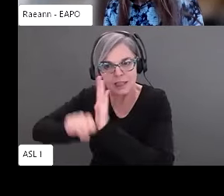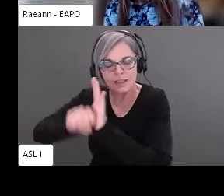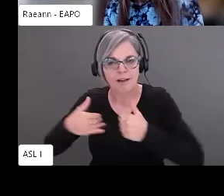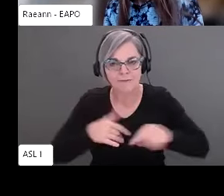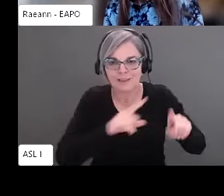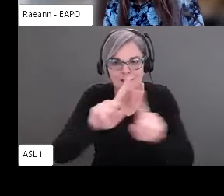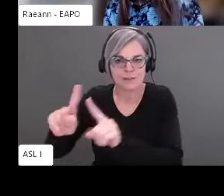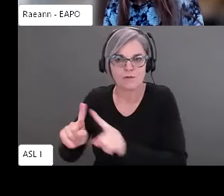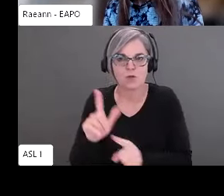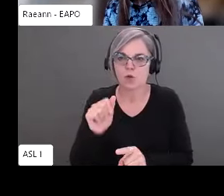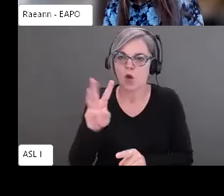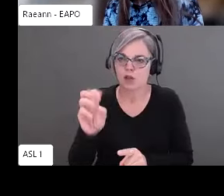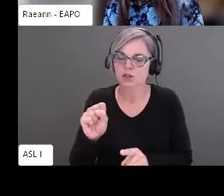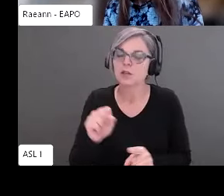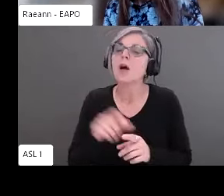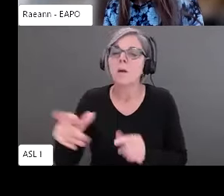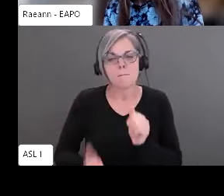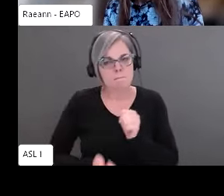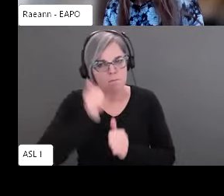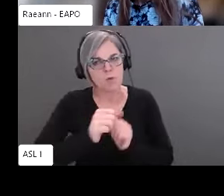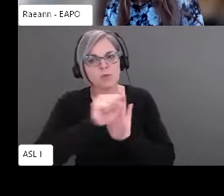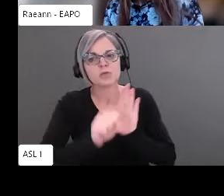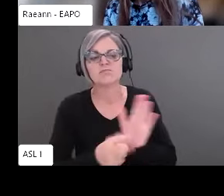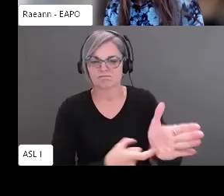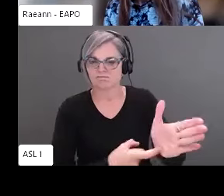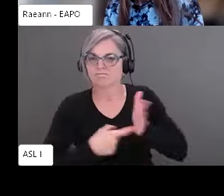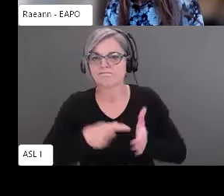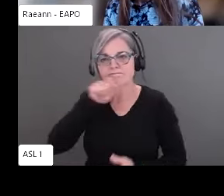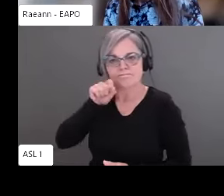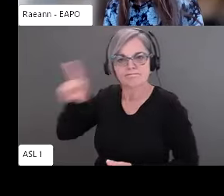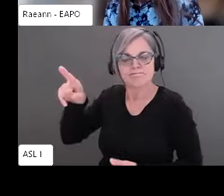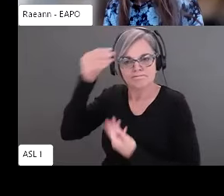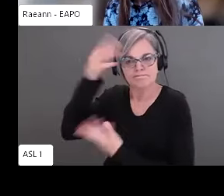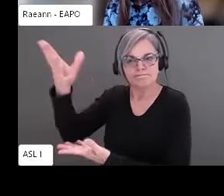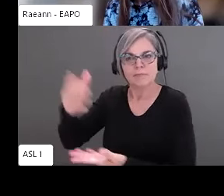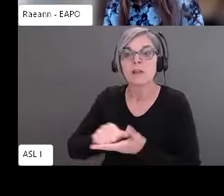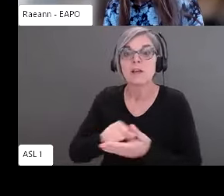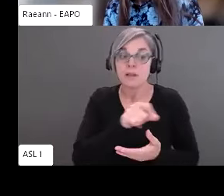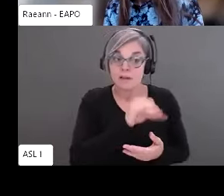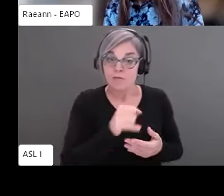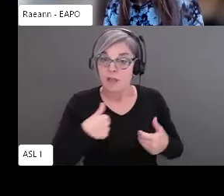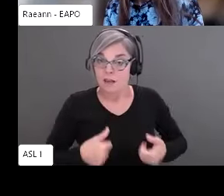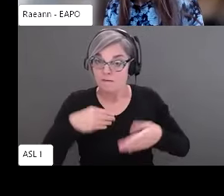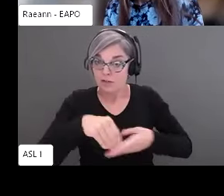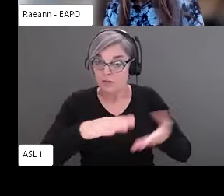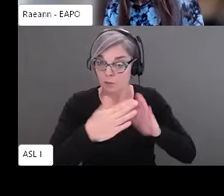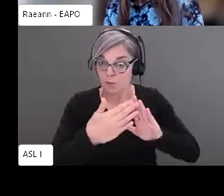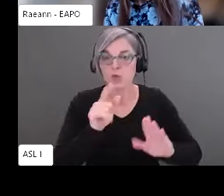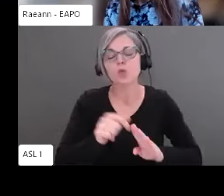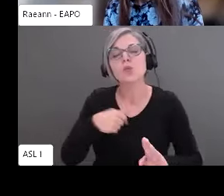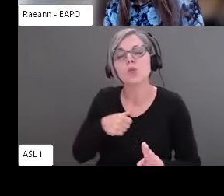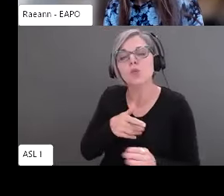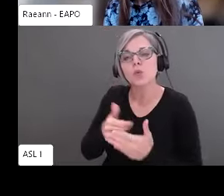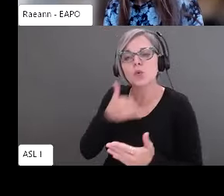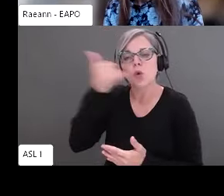that if the person lives in the community, we call our adult protective services or the police.